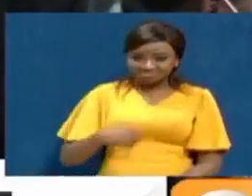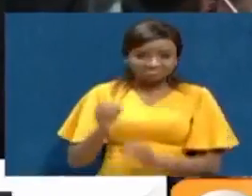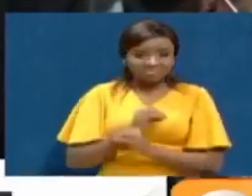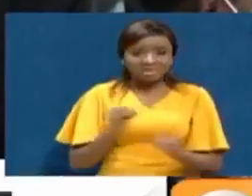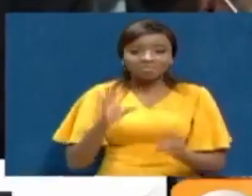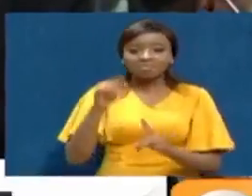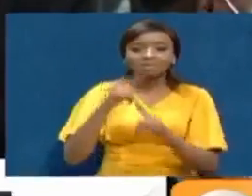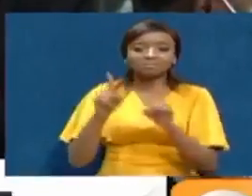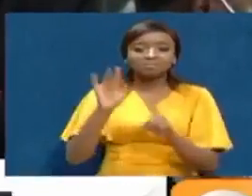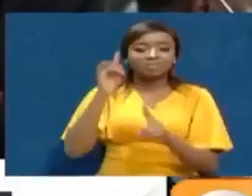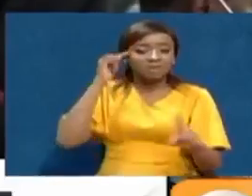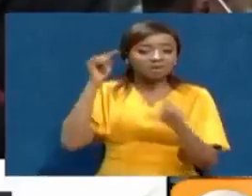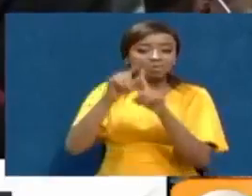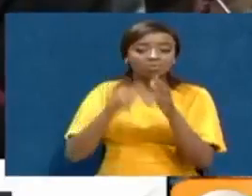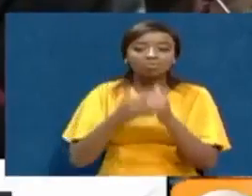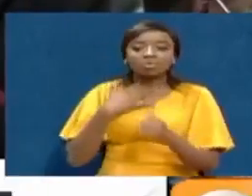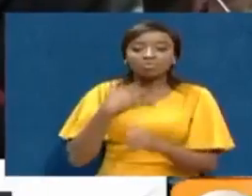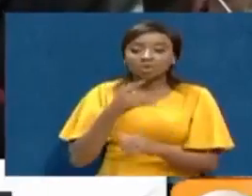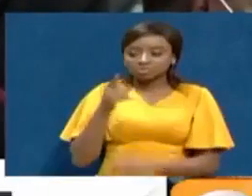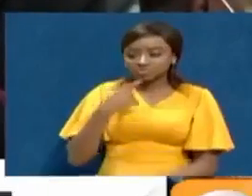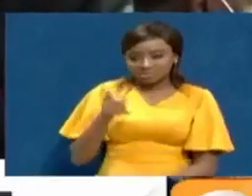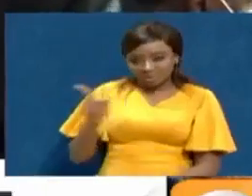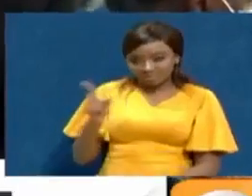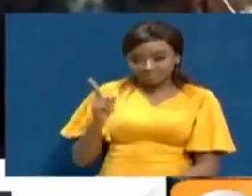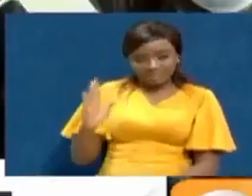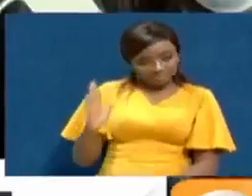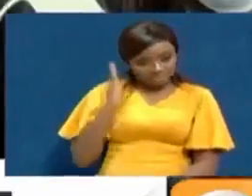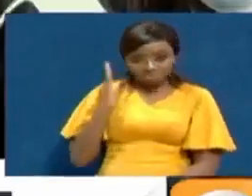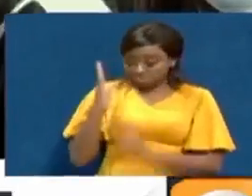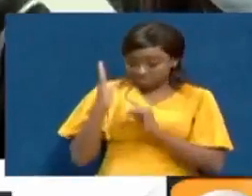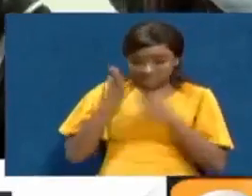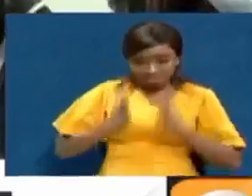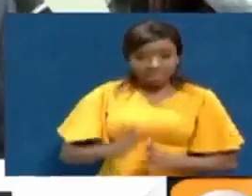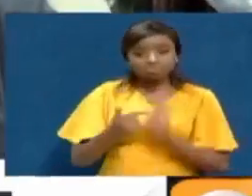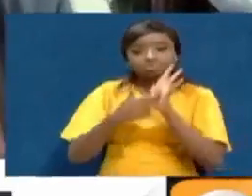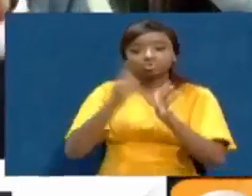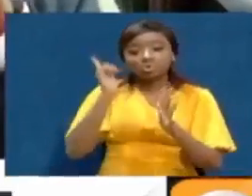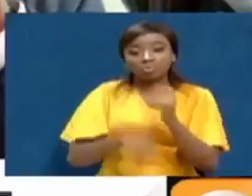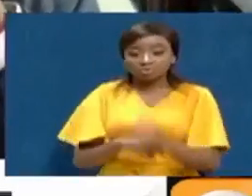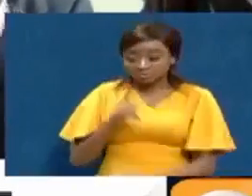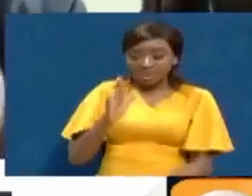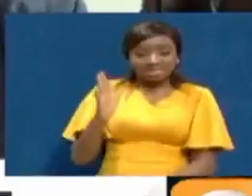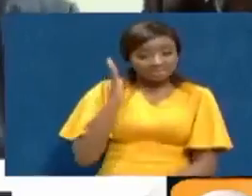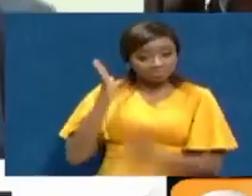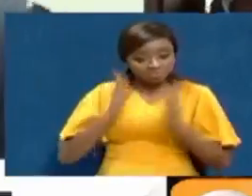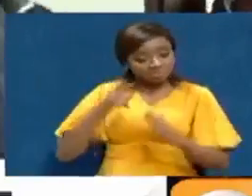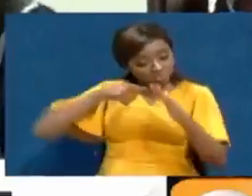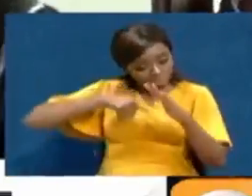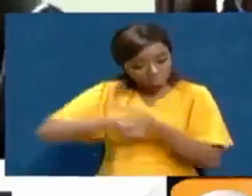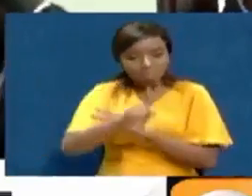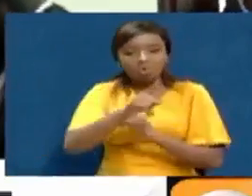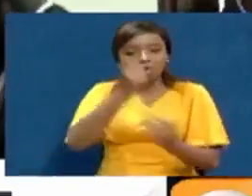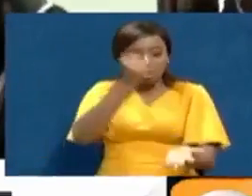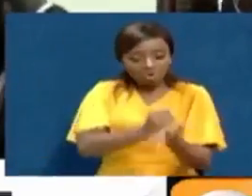an attempt to throw his bodyguard under the bus, claims that CCTV footage showed Bodo breaking into his office and retrieving the murder